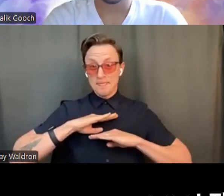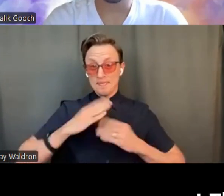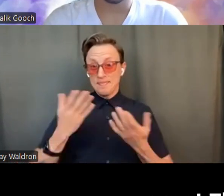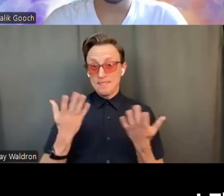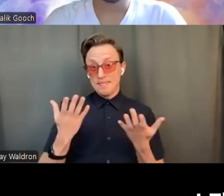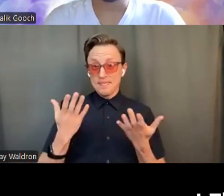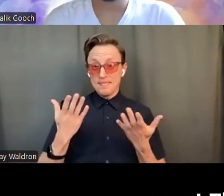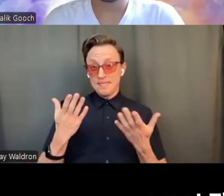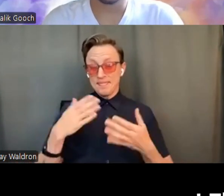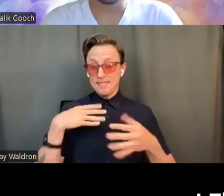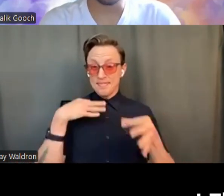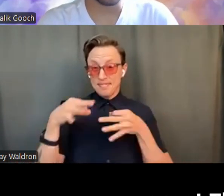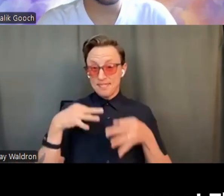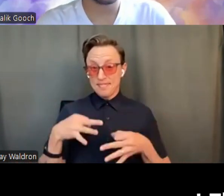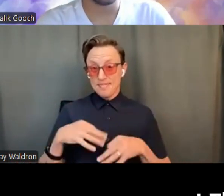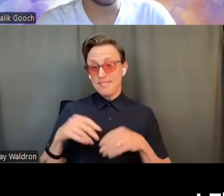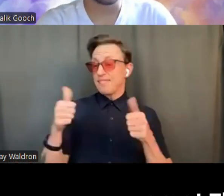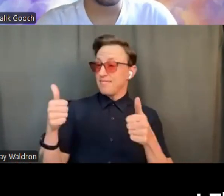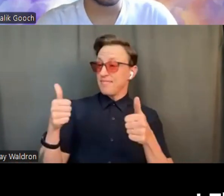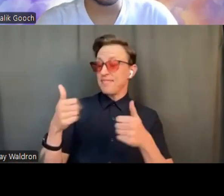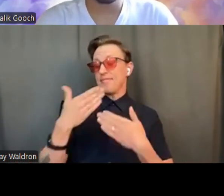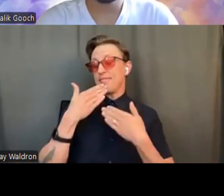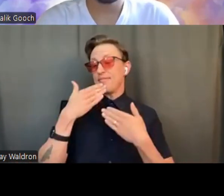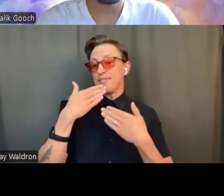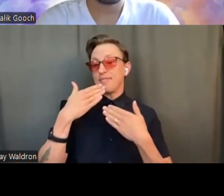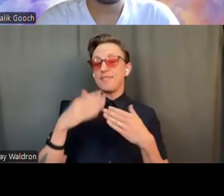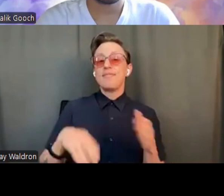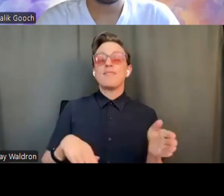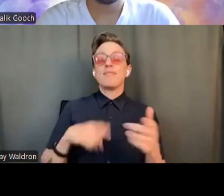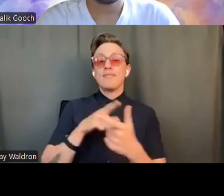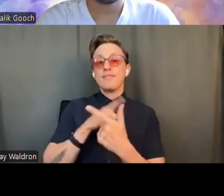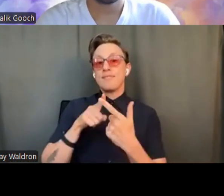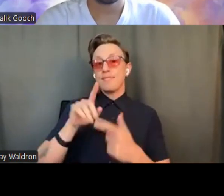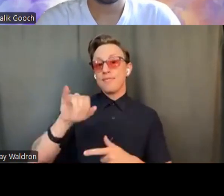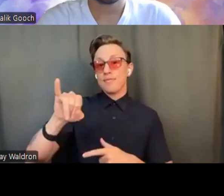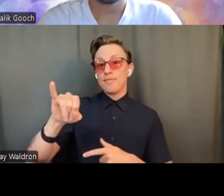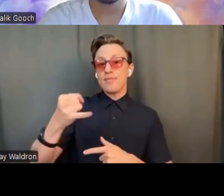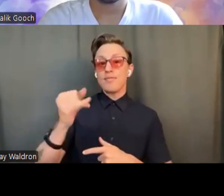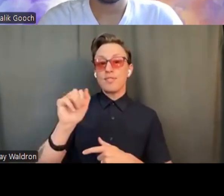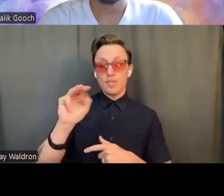That's great, thank you, Paige. Next is Jim.